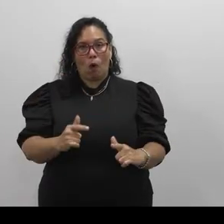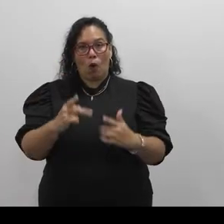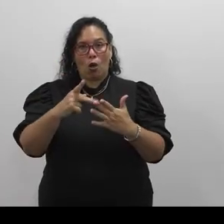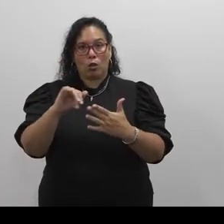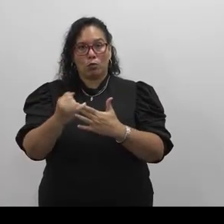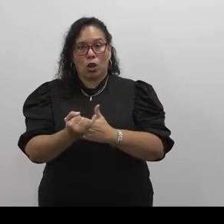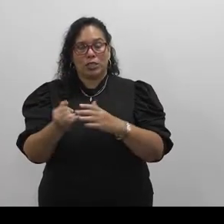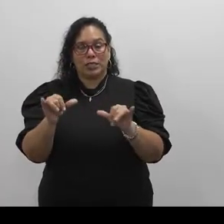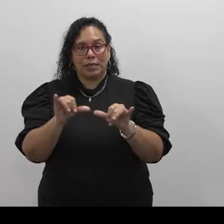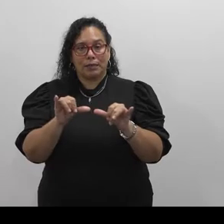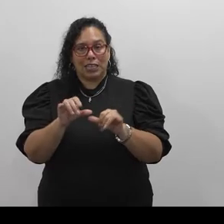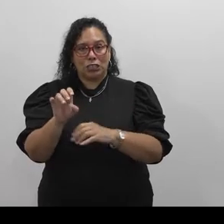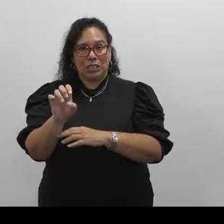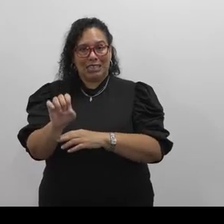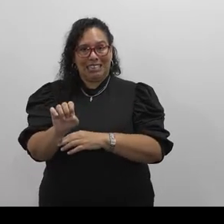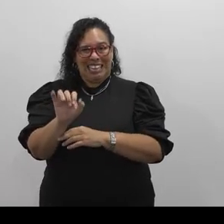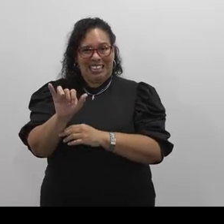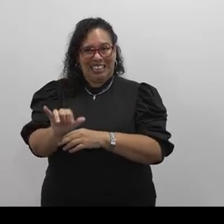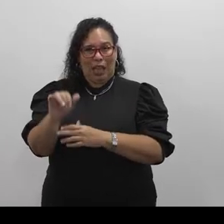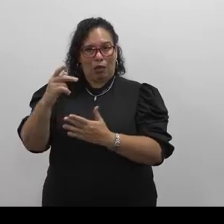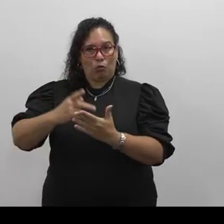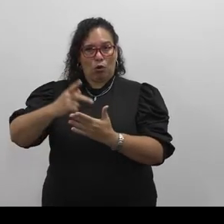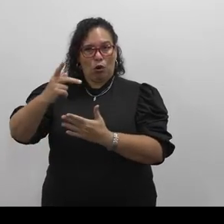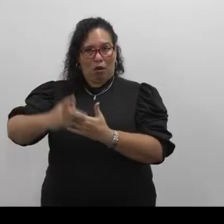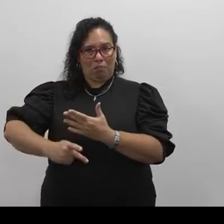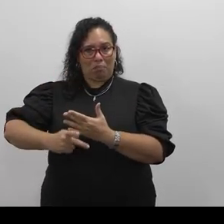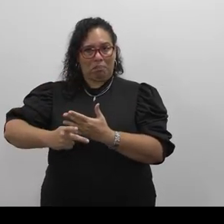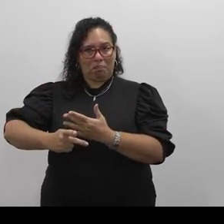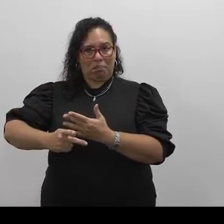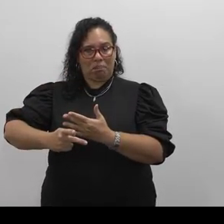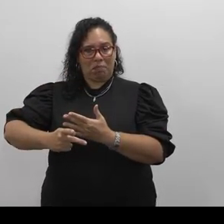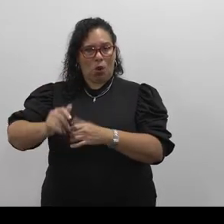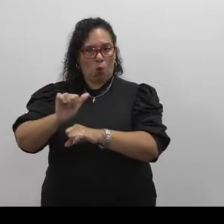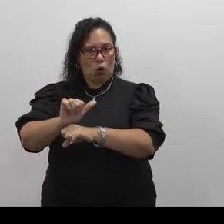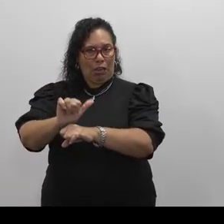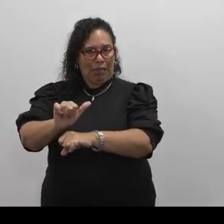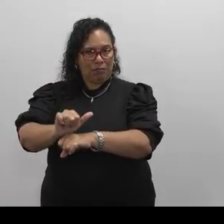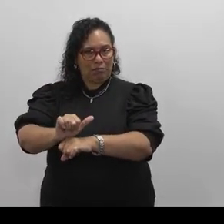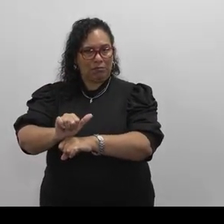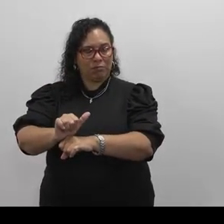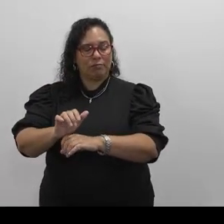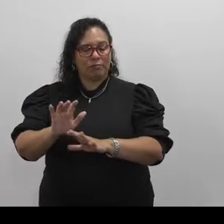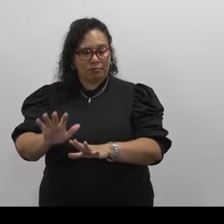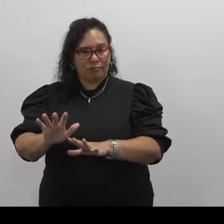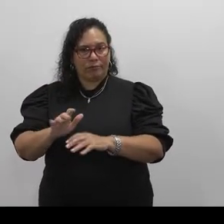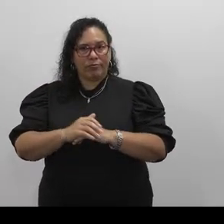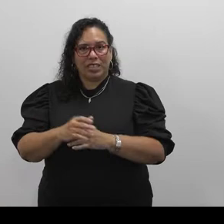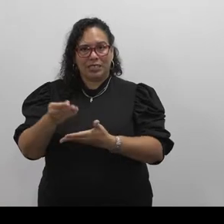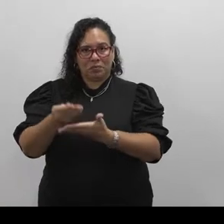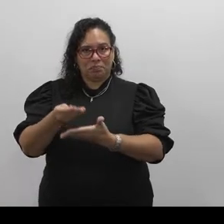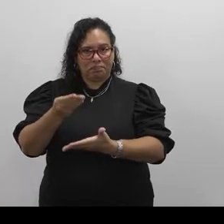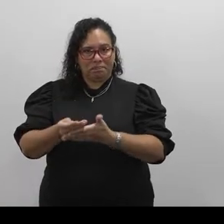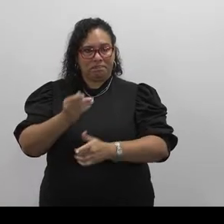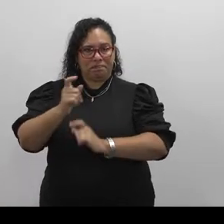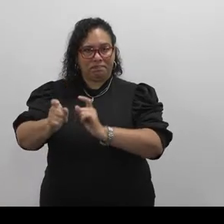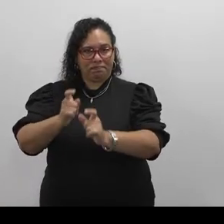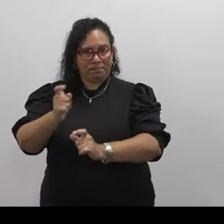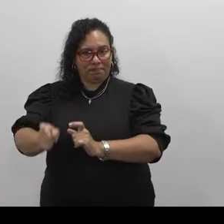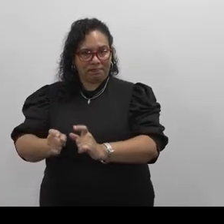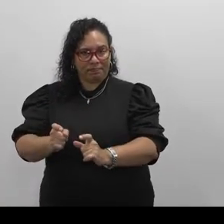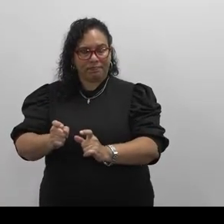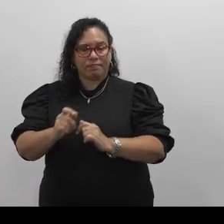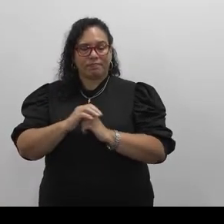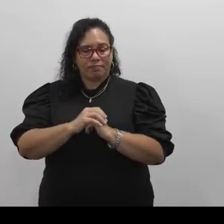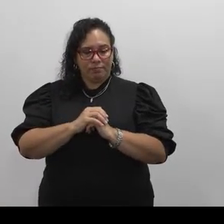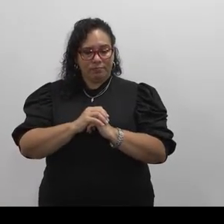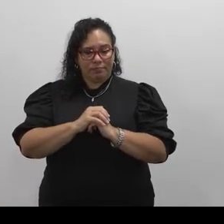forth in Measure E and via that program are you know, in the works and in the planning stage. There's funding allocated to each of those respective